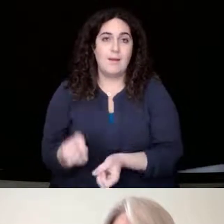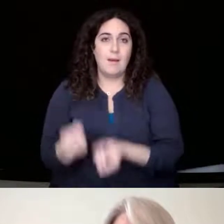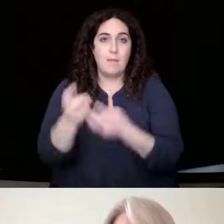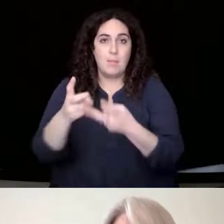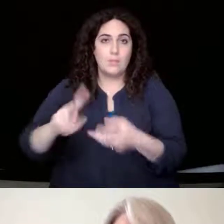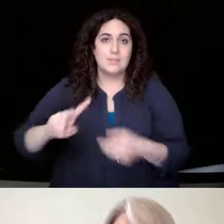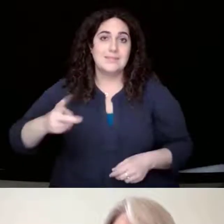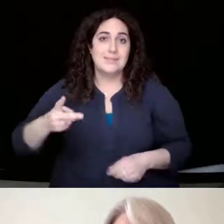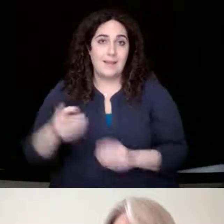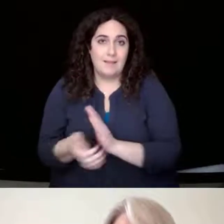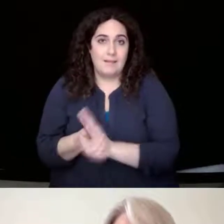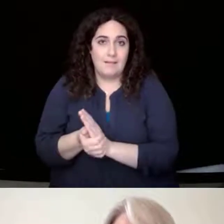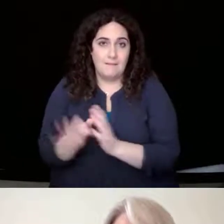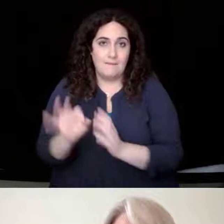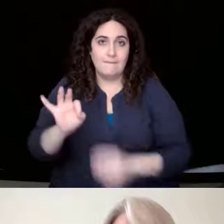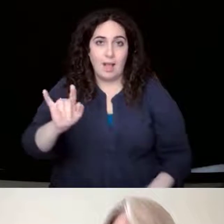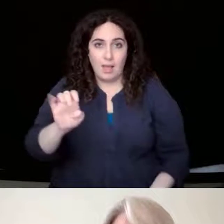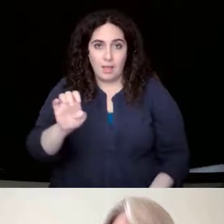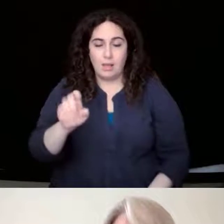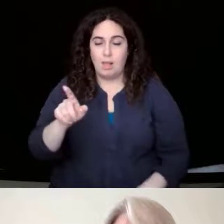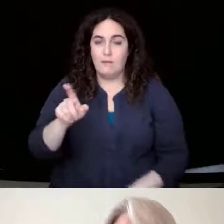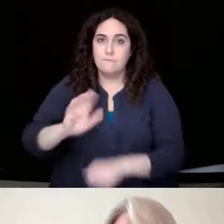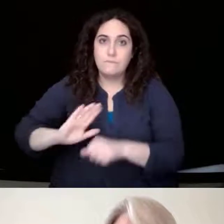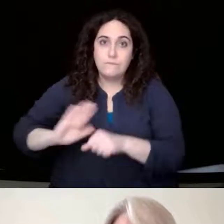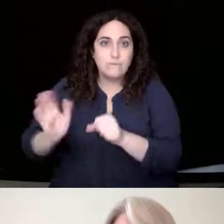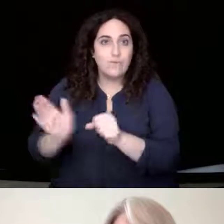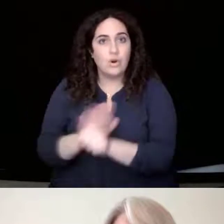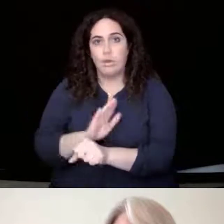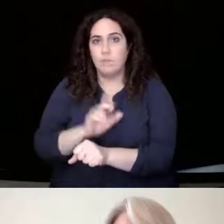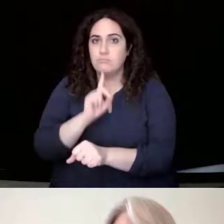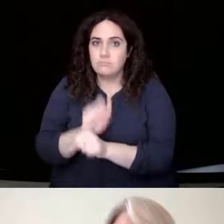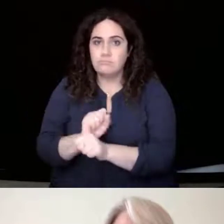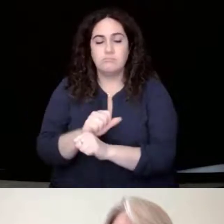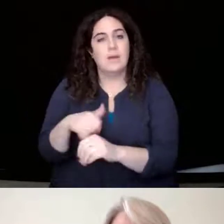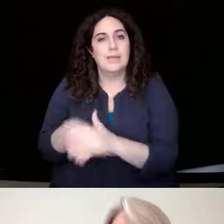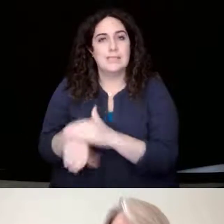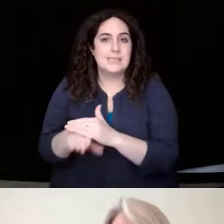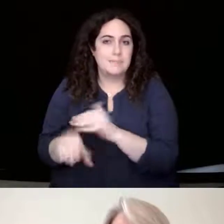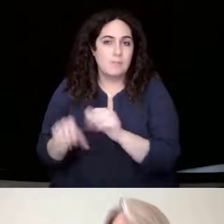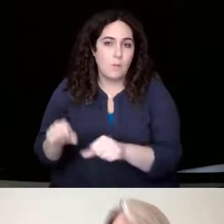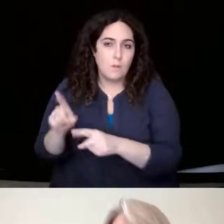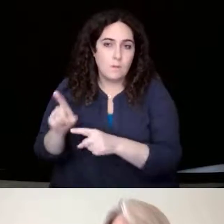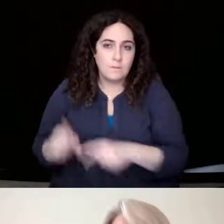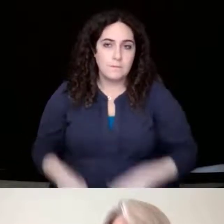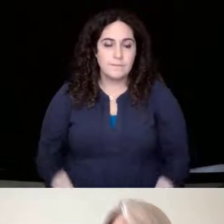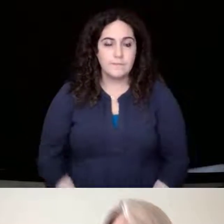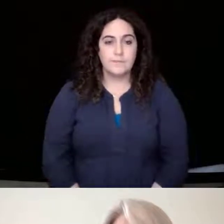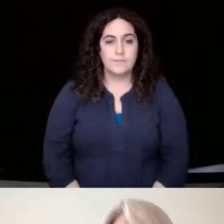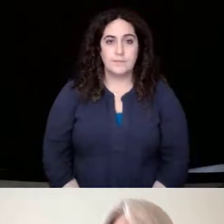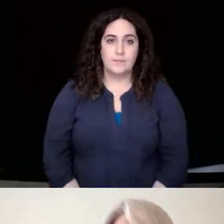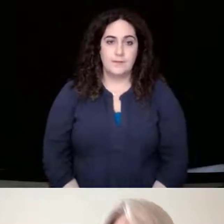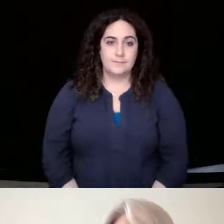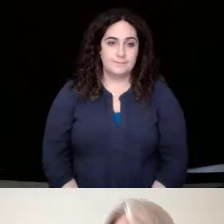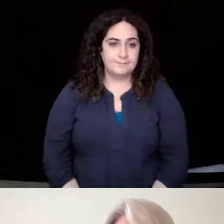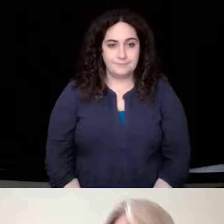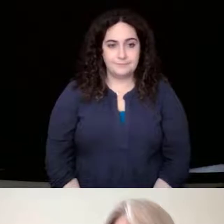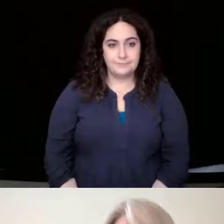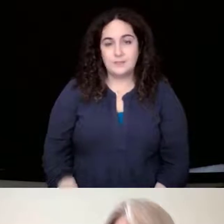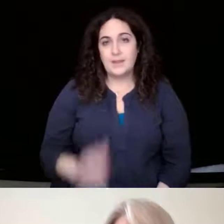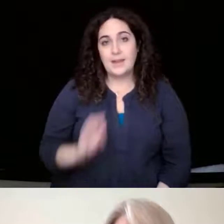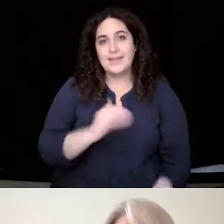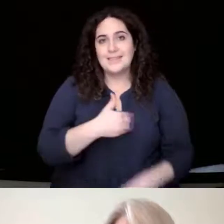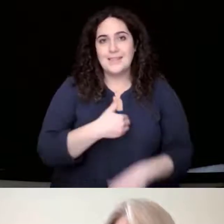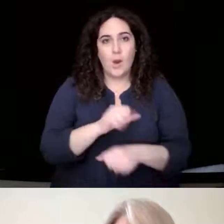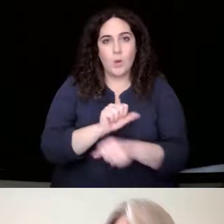is 100% accessible. So that's just a way that works with our publisher that we are